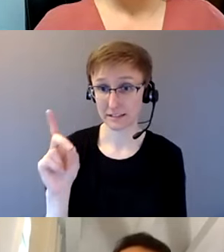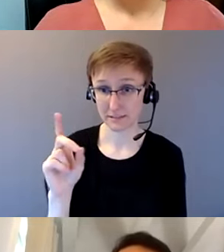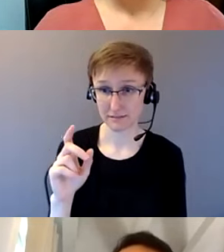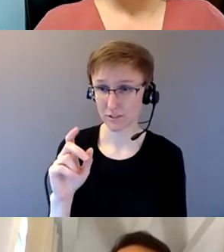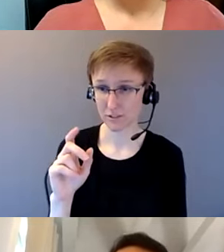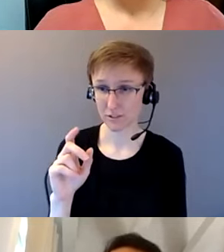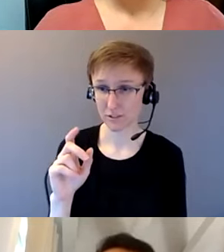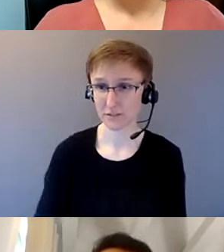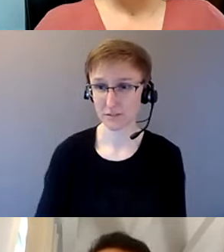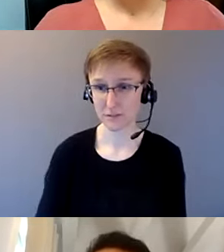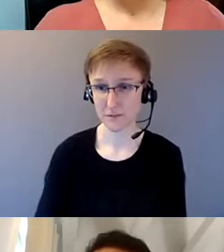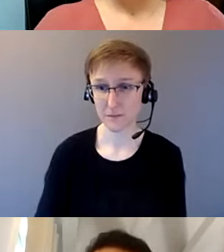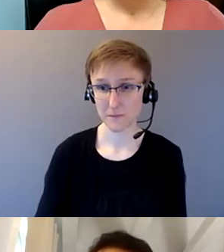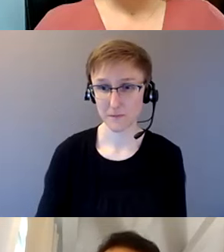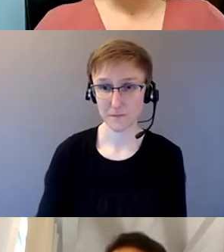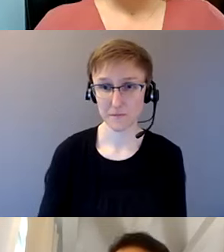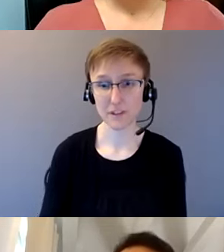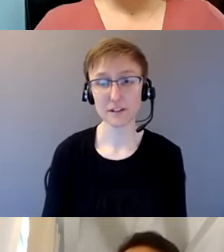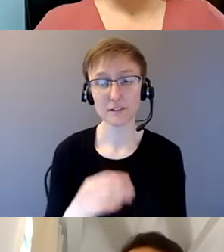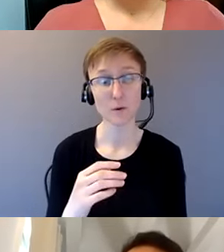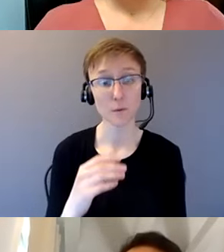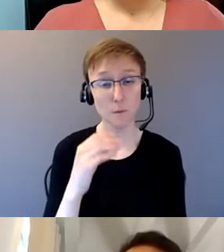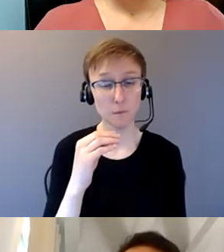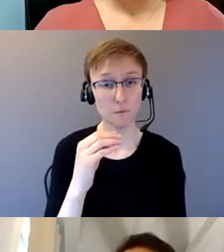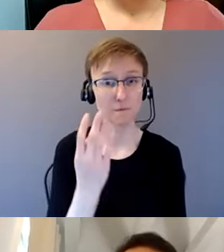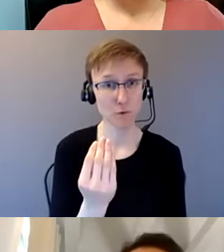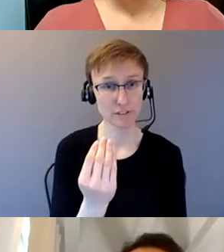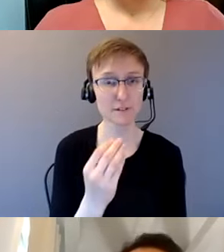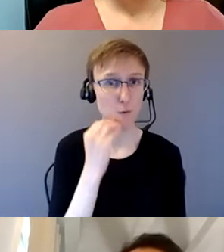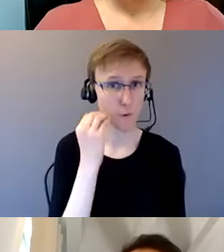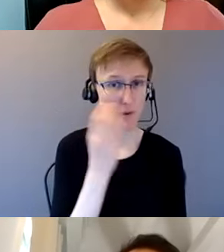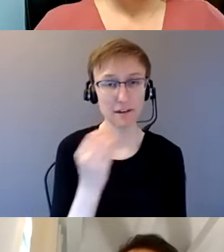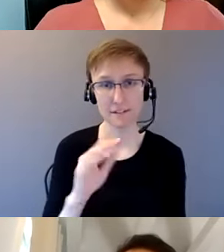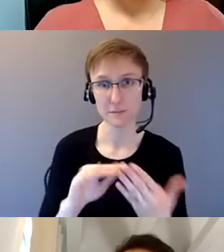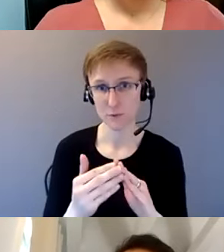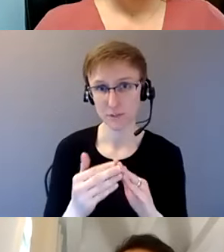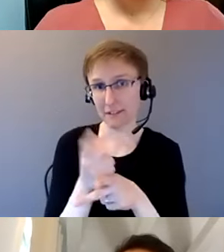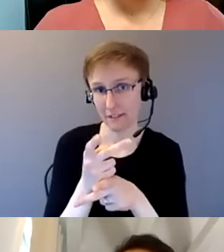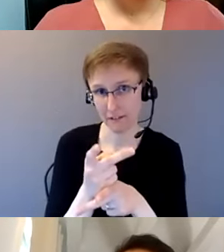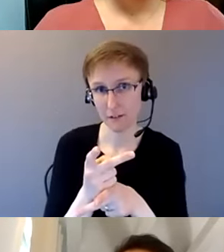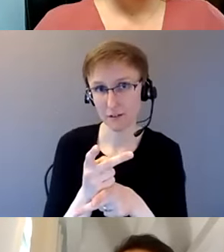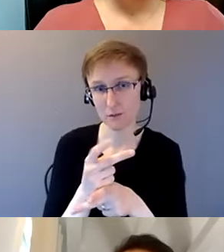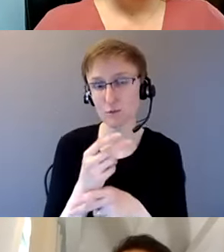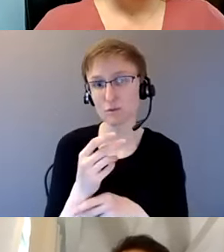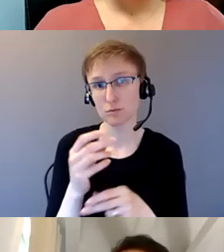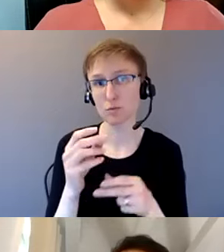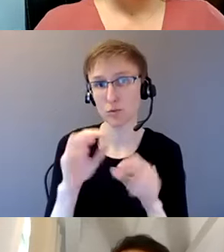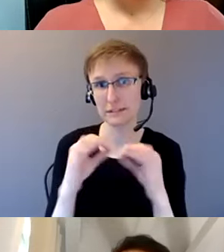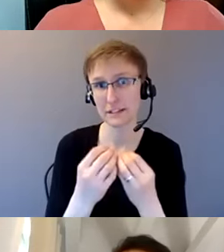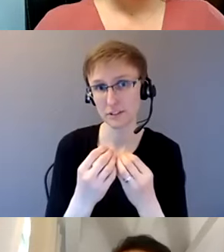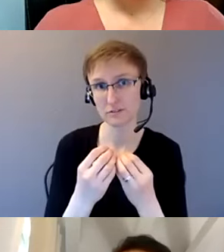process? 14 home and community care organizations across the province. Thing that is important to know is